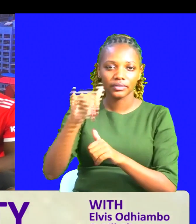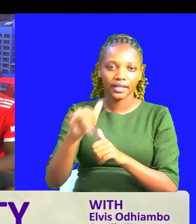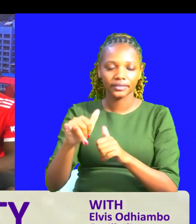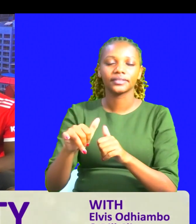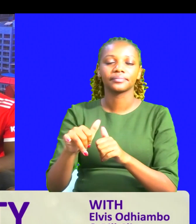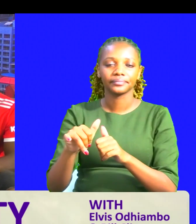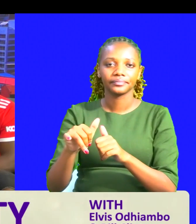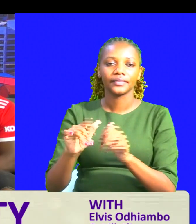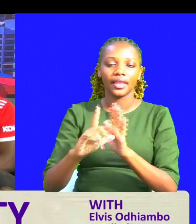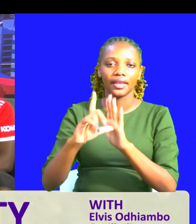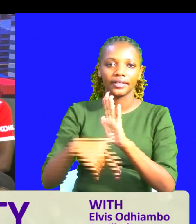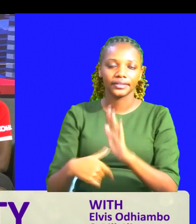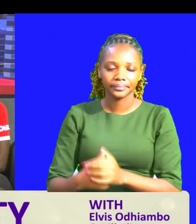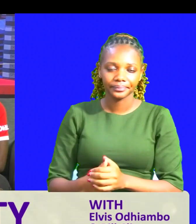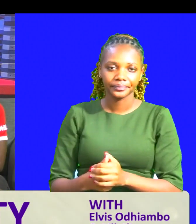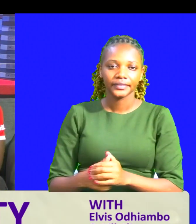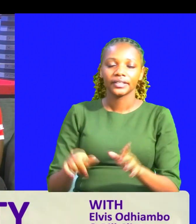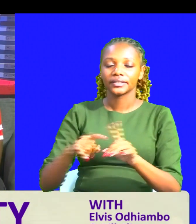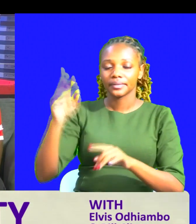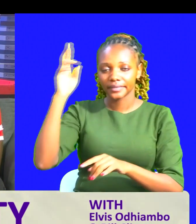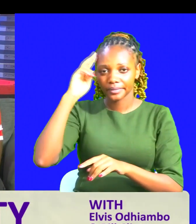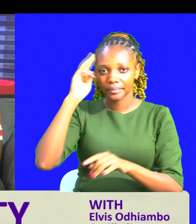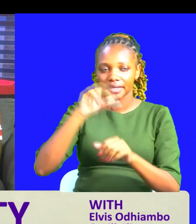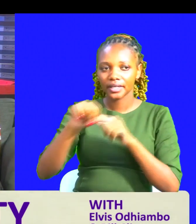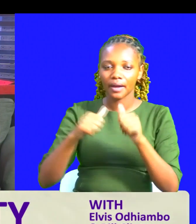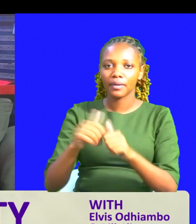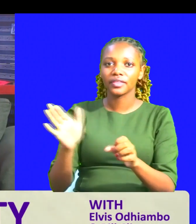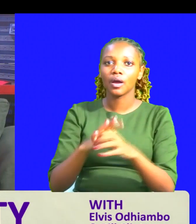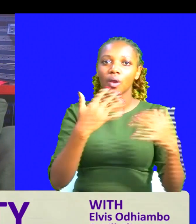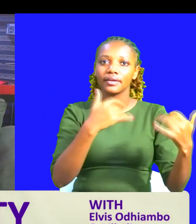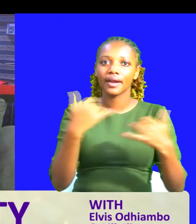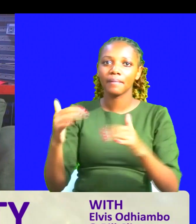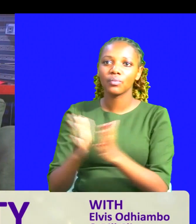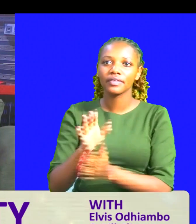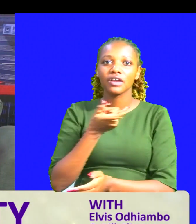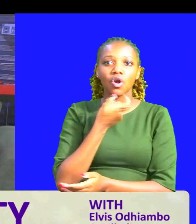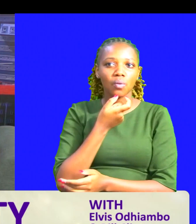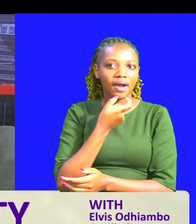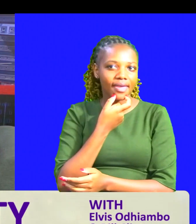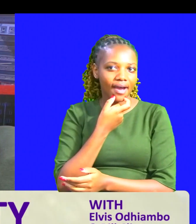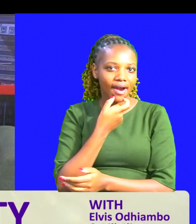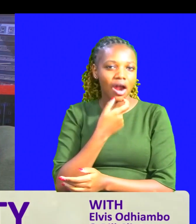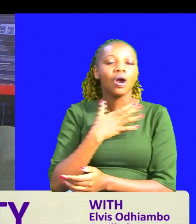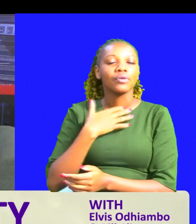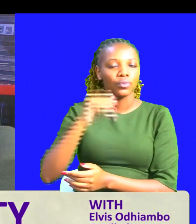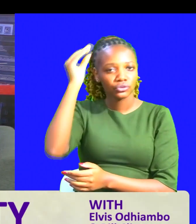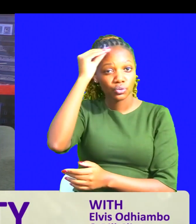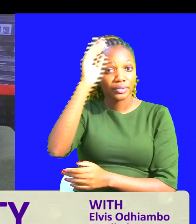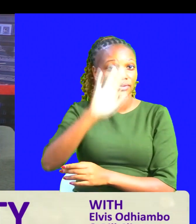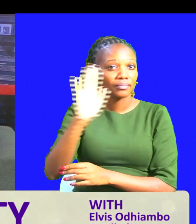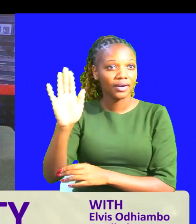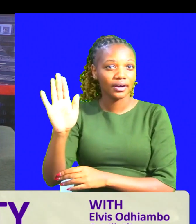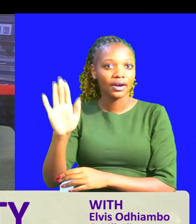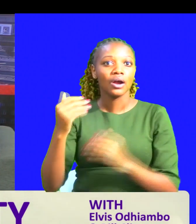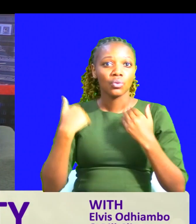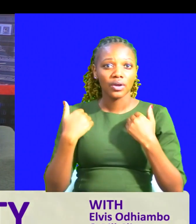games are ongoing. Not forgetting the whole drama that is happening with Gor Mahia. We need your opinion on that. They